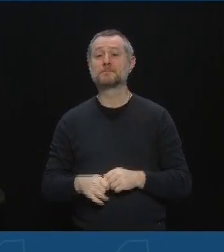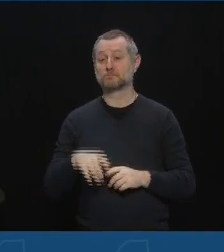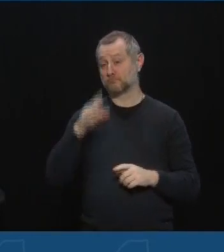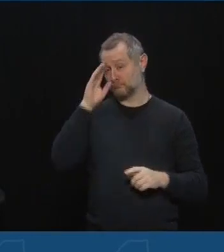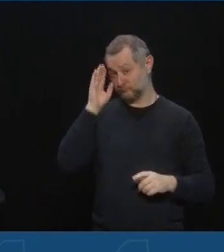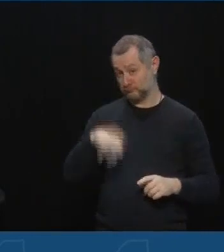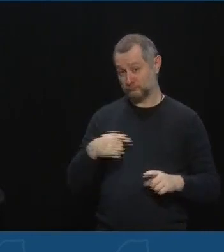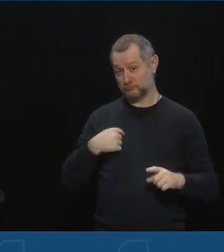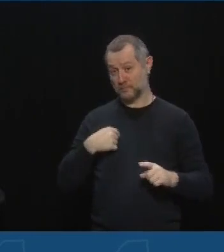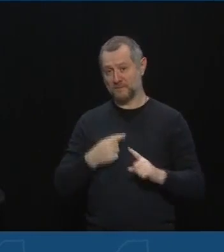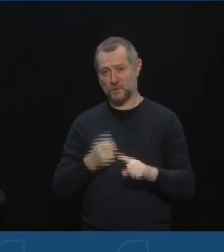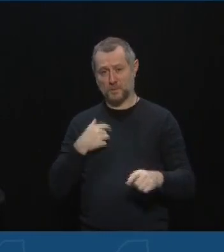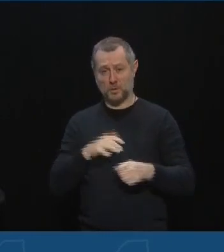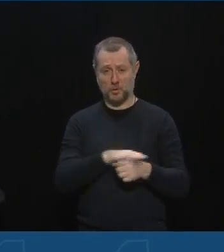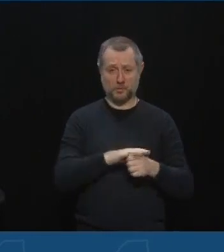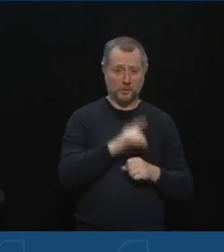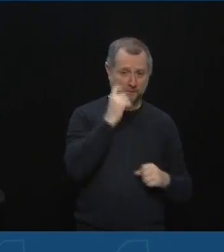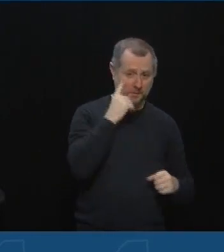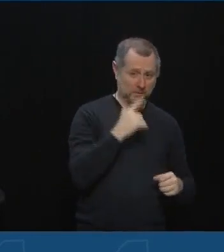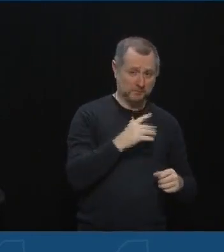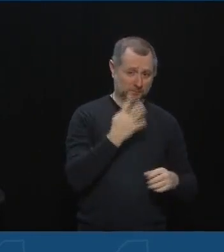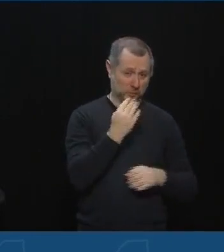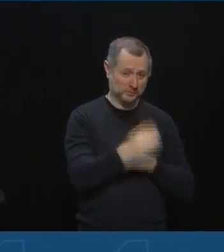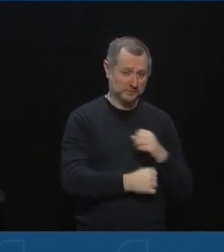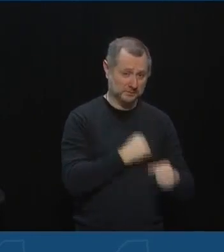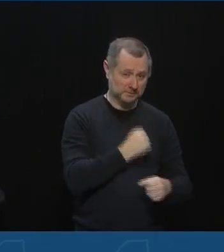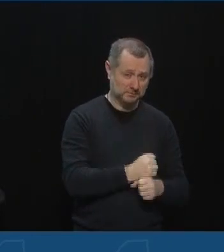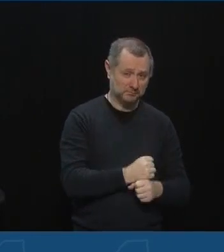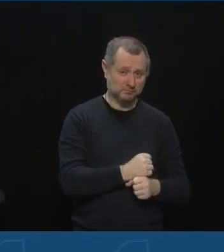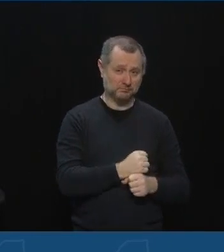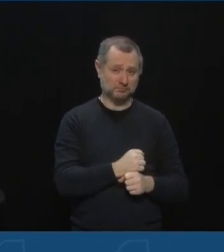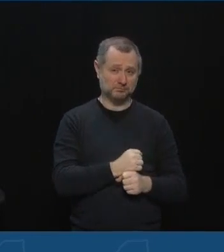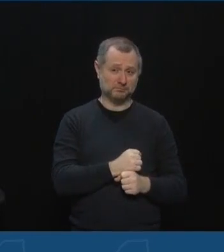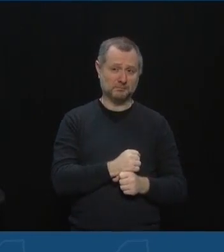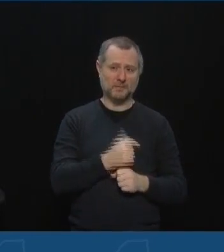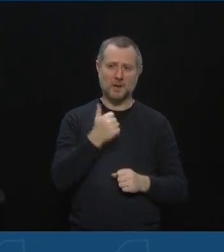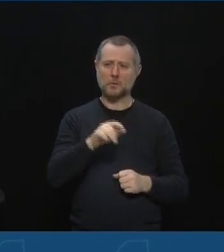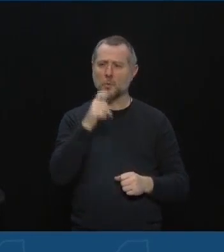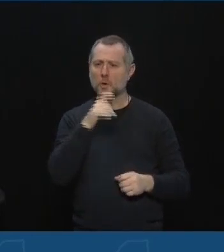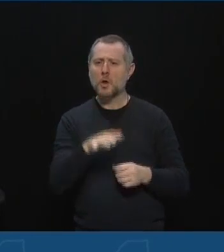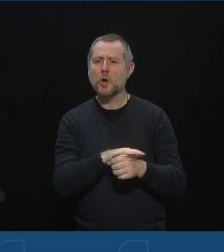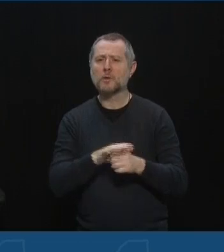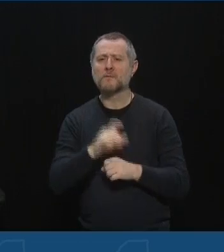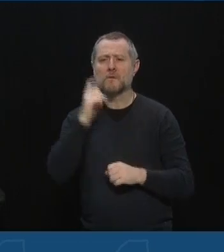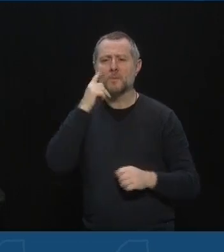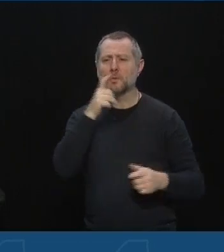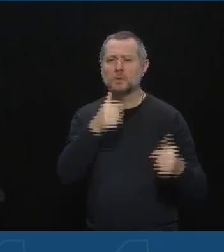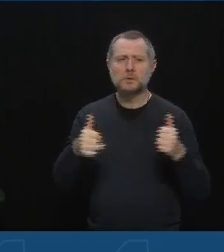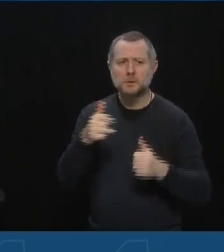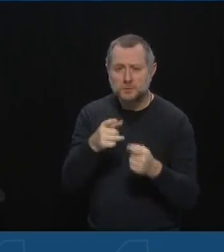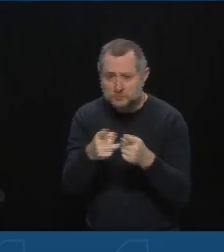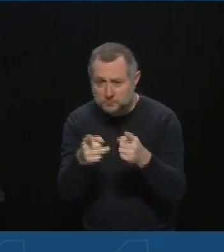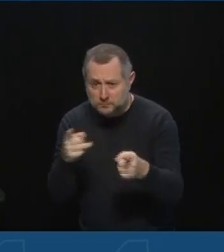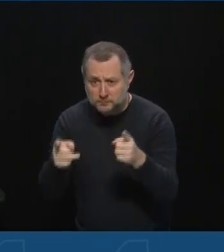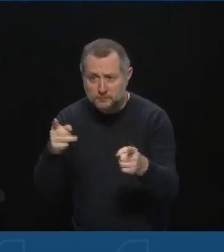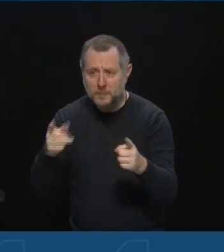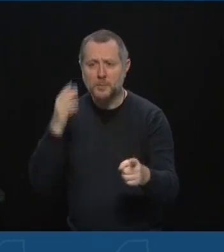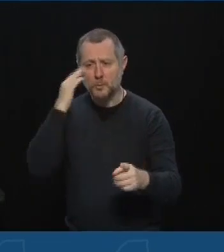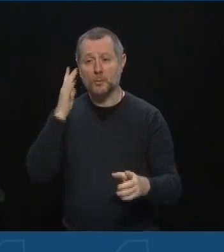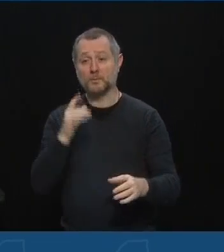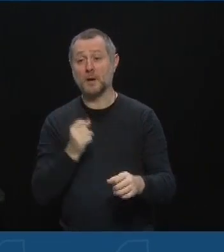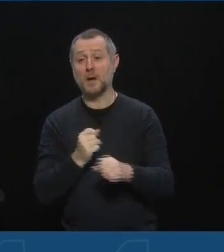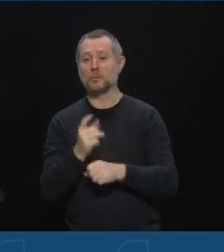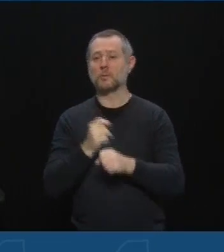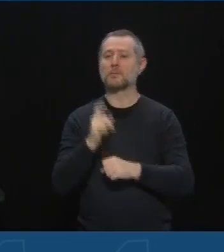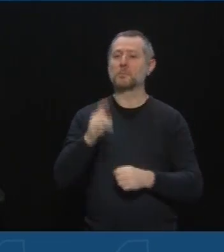government. 14 years, or any, I know Bill Maley, any local government officials in the room? Okay, you got a budget every year, it's got to